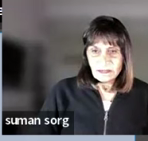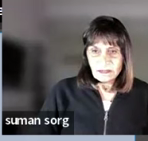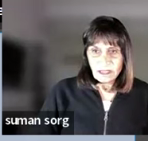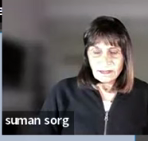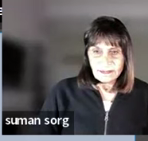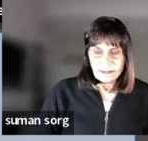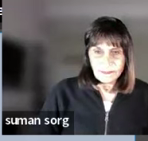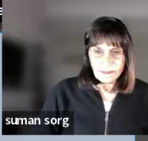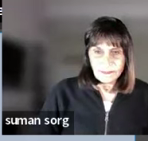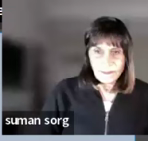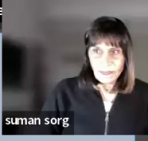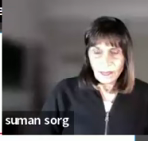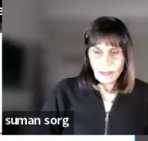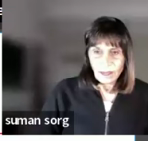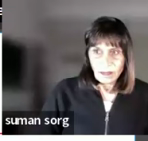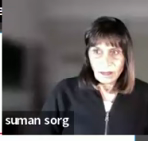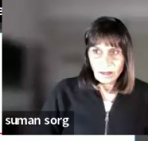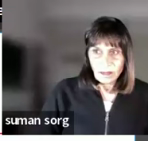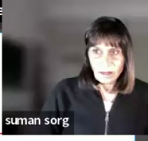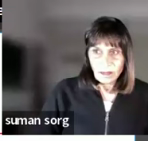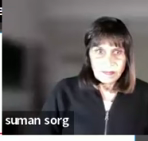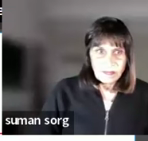Northeast. Next.